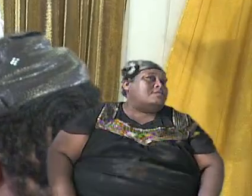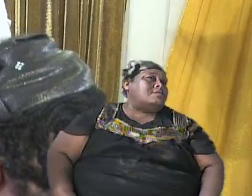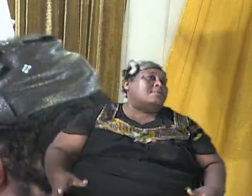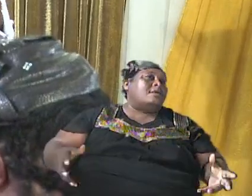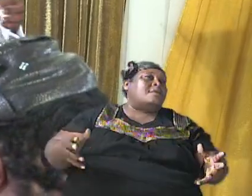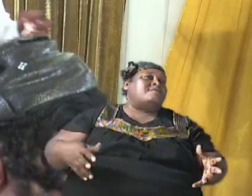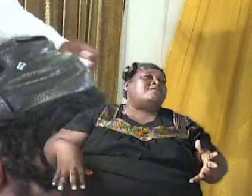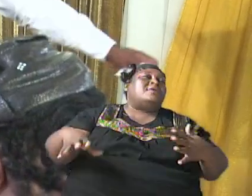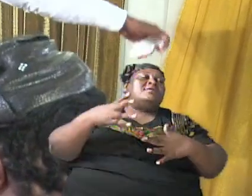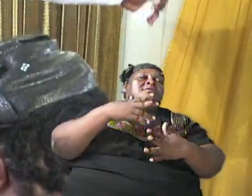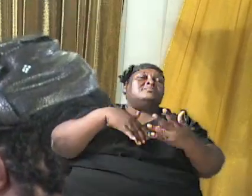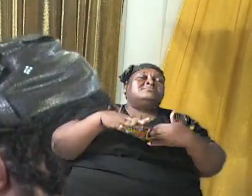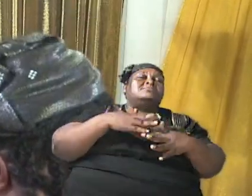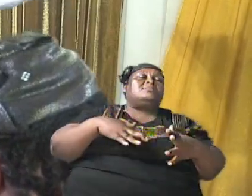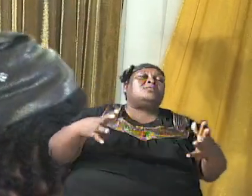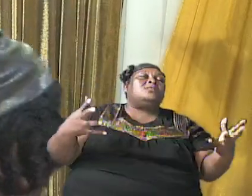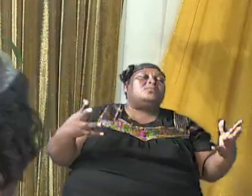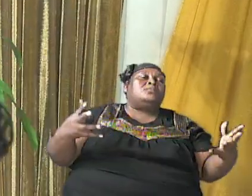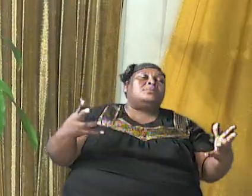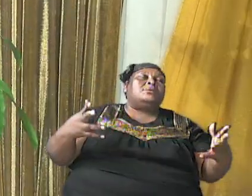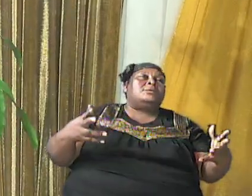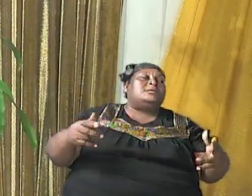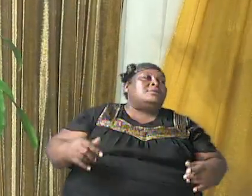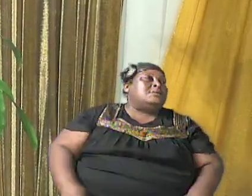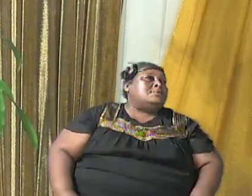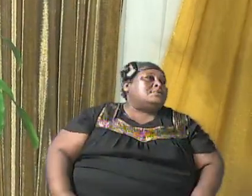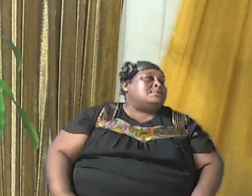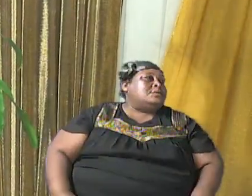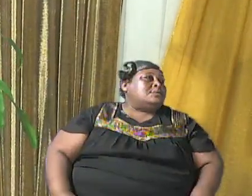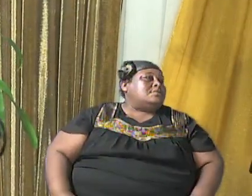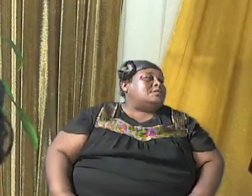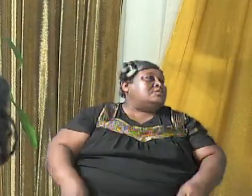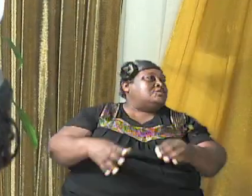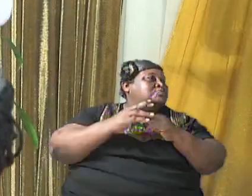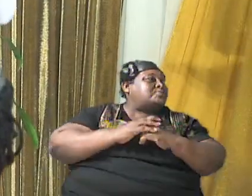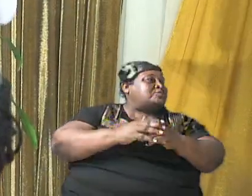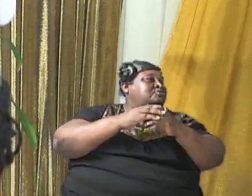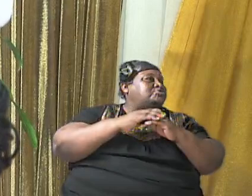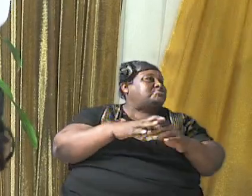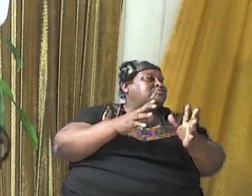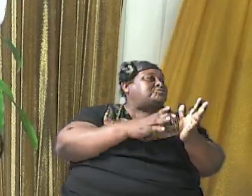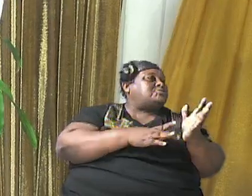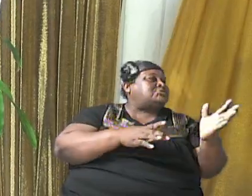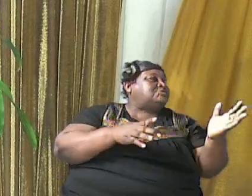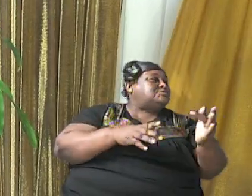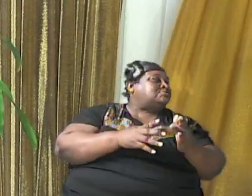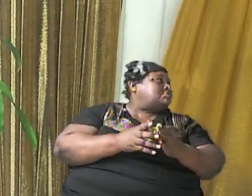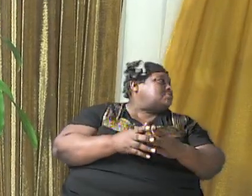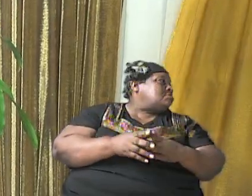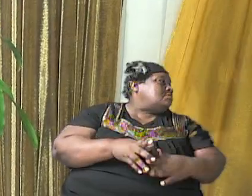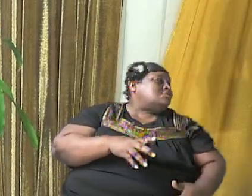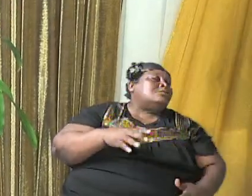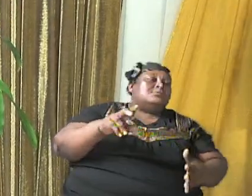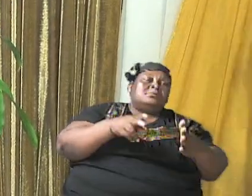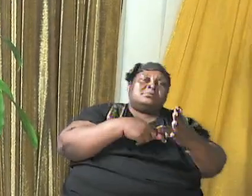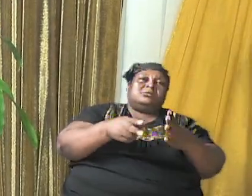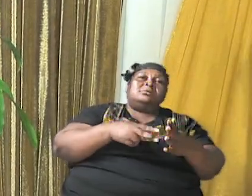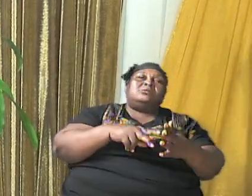What a fellowship. Just stand and just worship God as we sing this song. Hymn